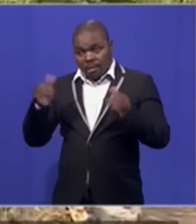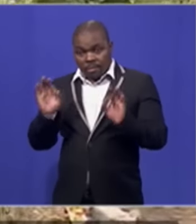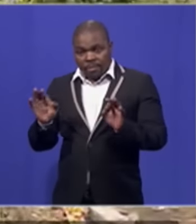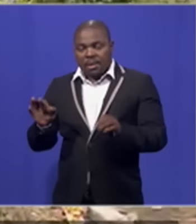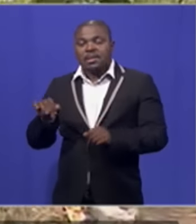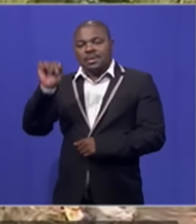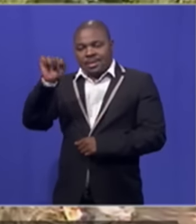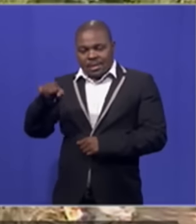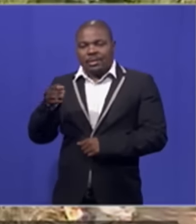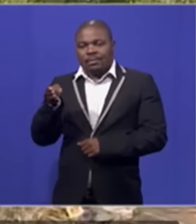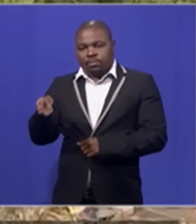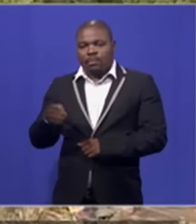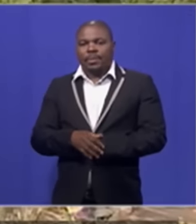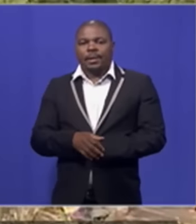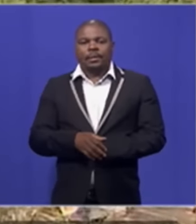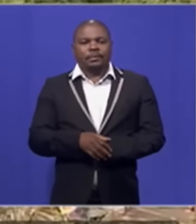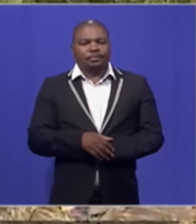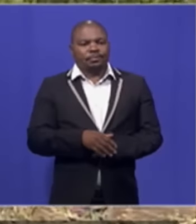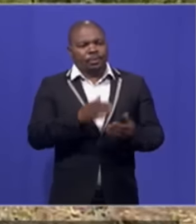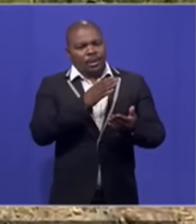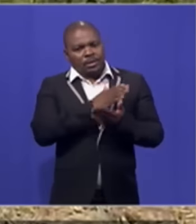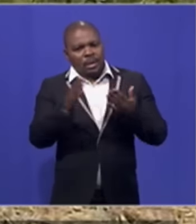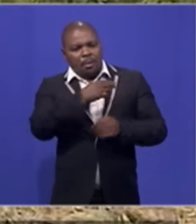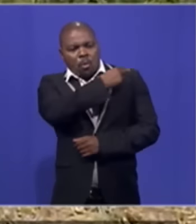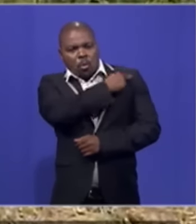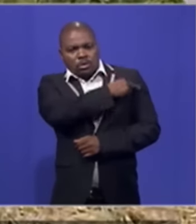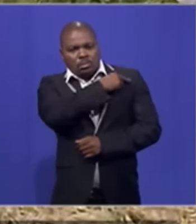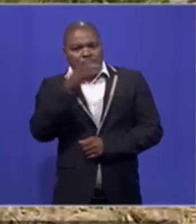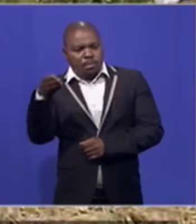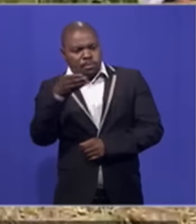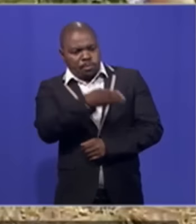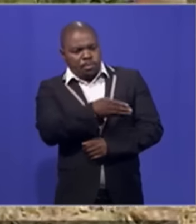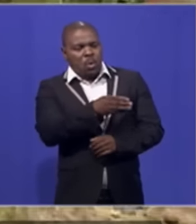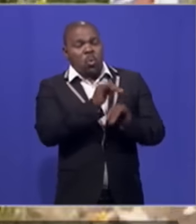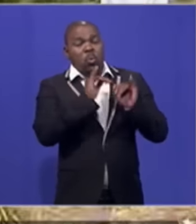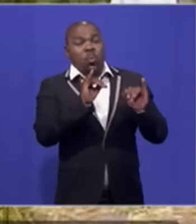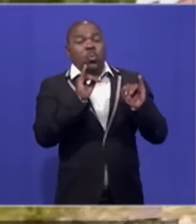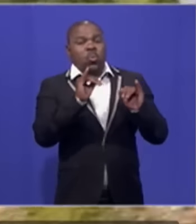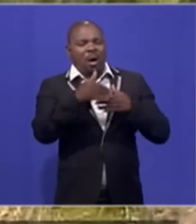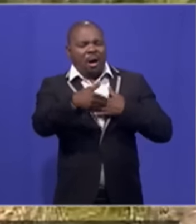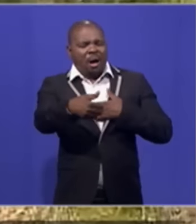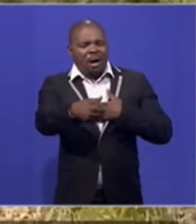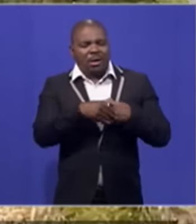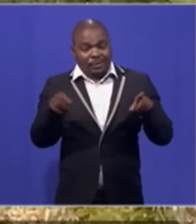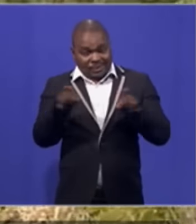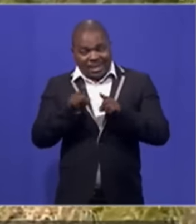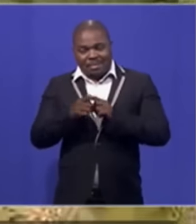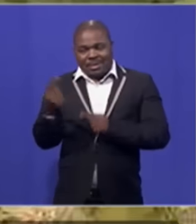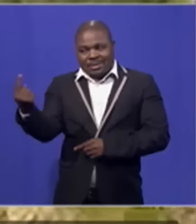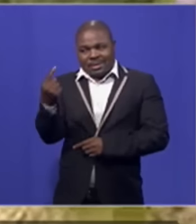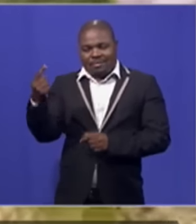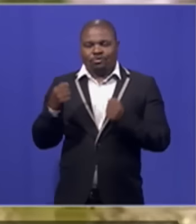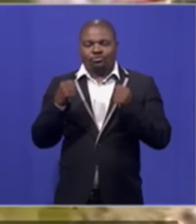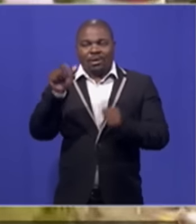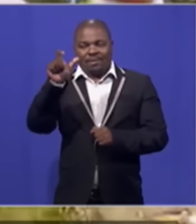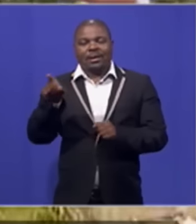empa ba ileng ba lebiswa sepetlele ba ile sepetlele ka dikotsi tse tshabehang wena Tshidiso le yena mokganni ke o mong wa